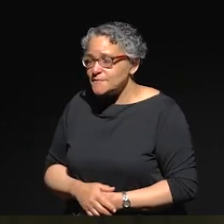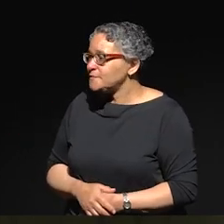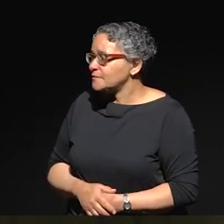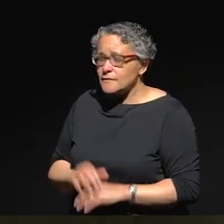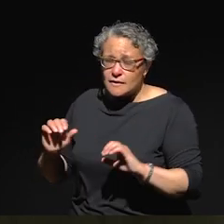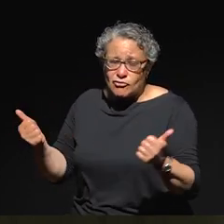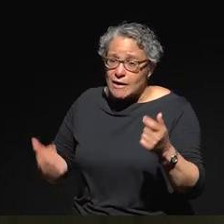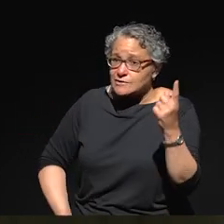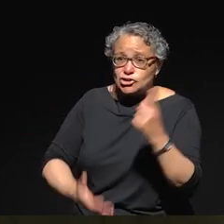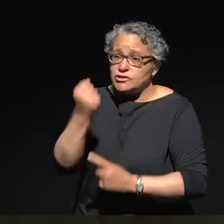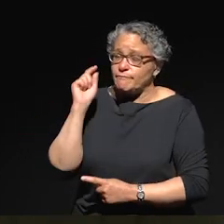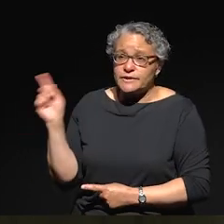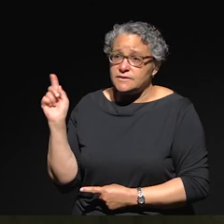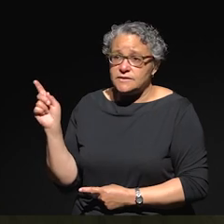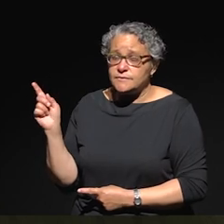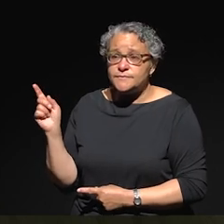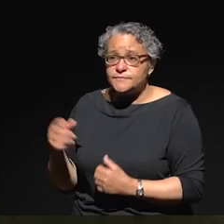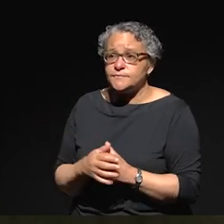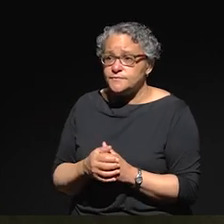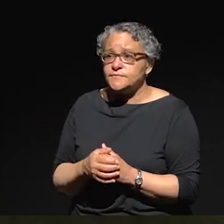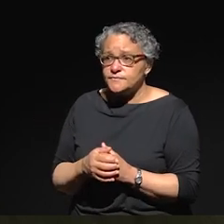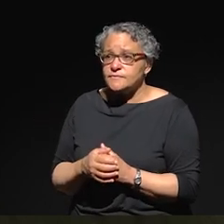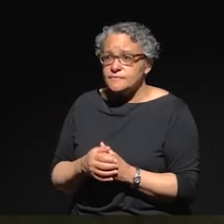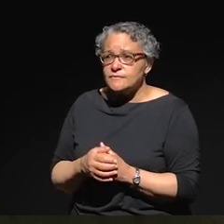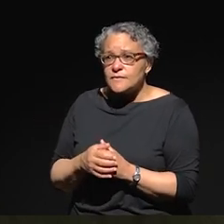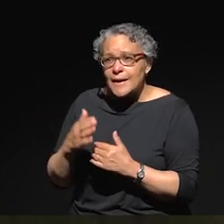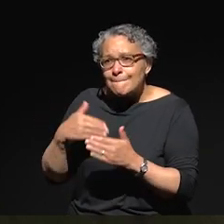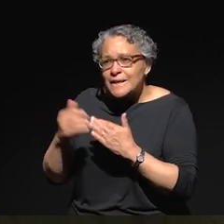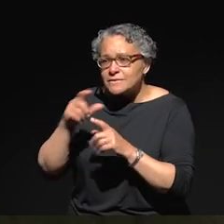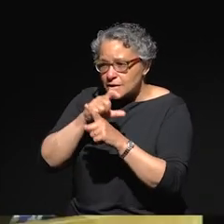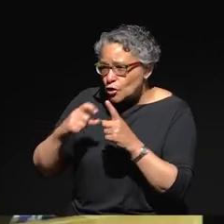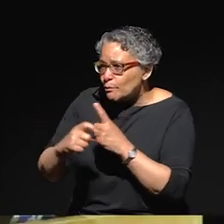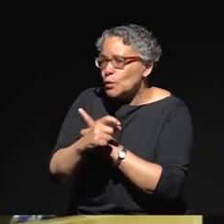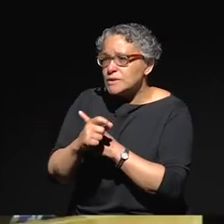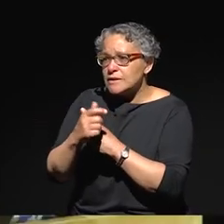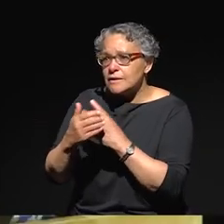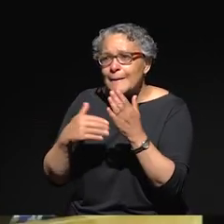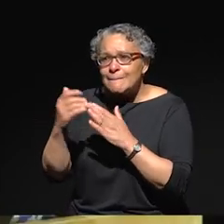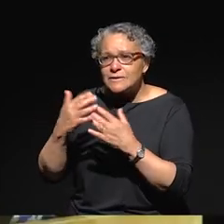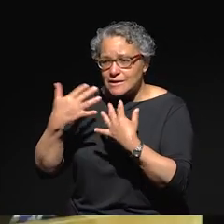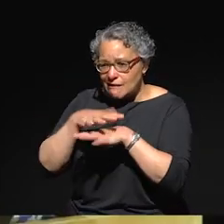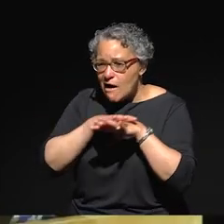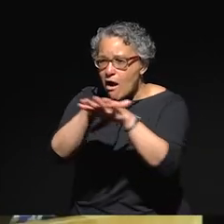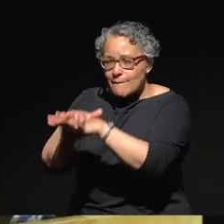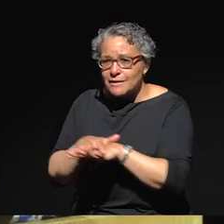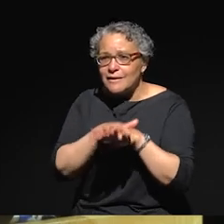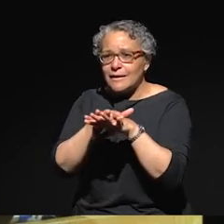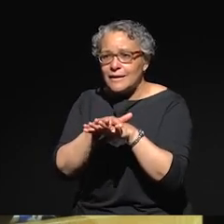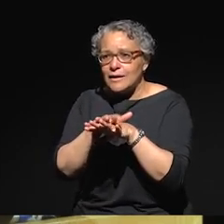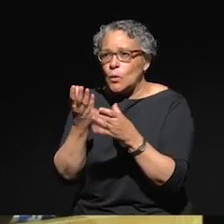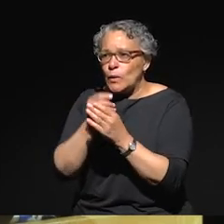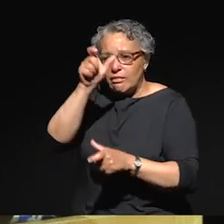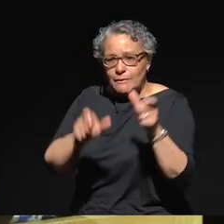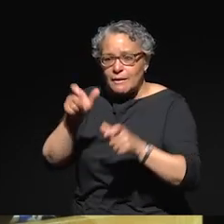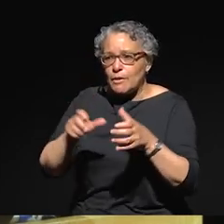achievements. It's about the building of community, of the harmony between people, and